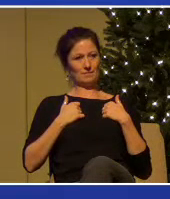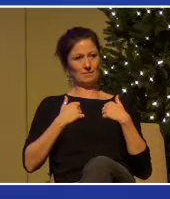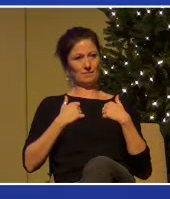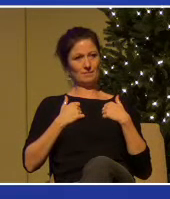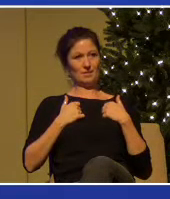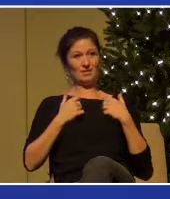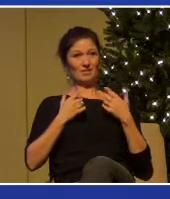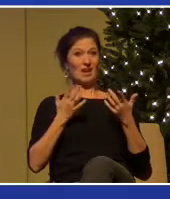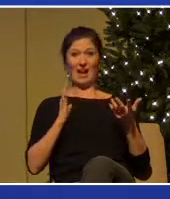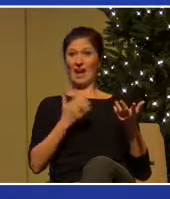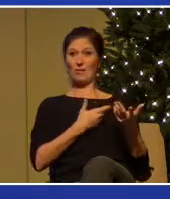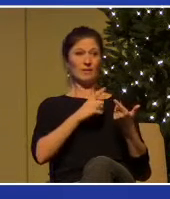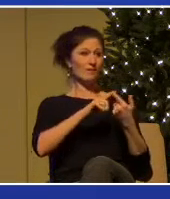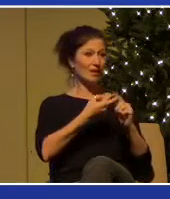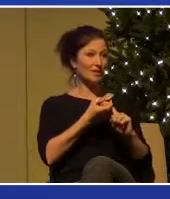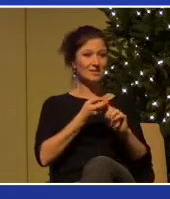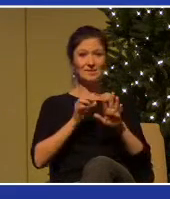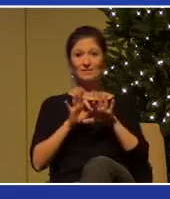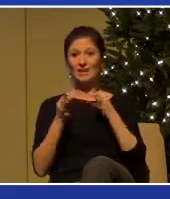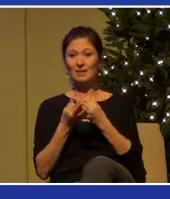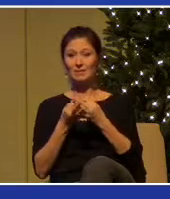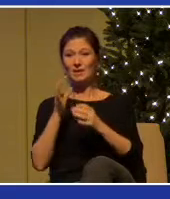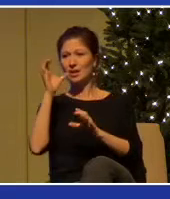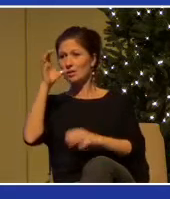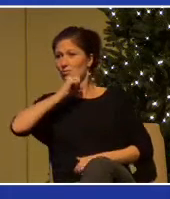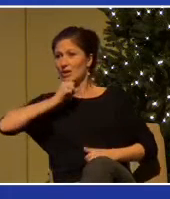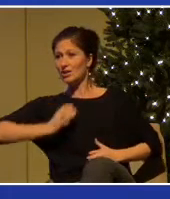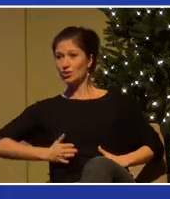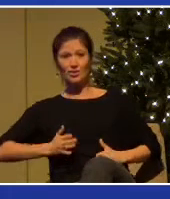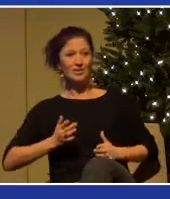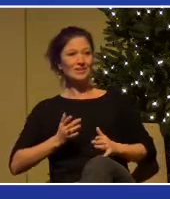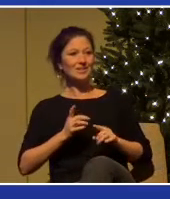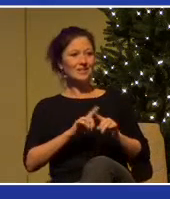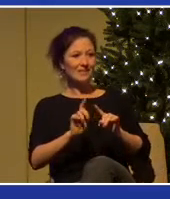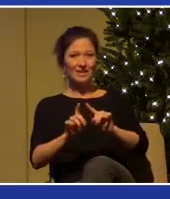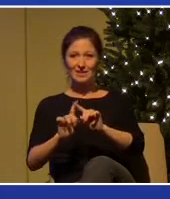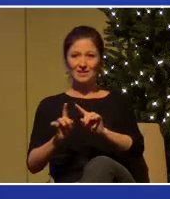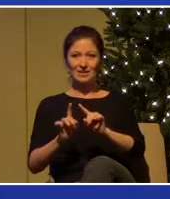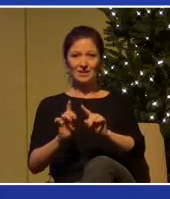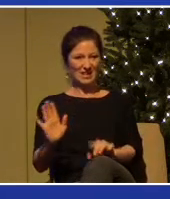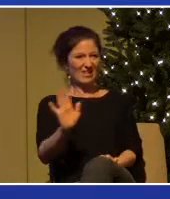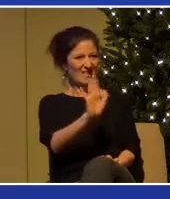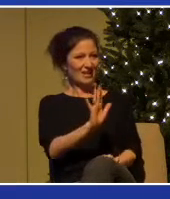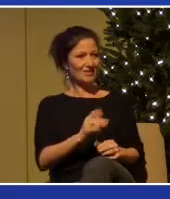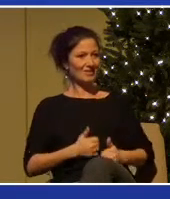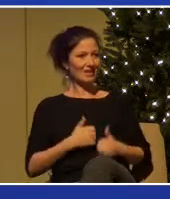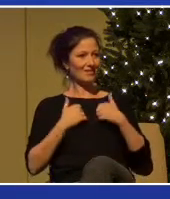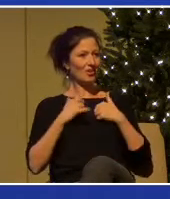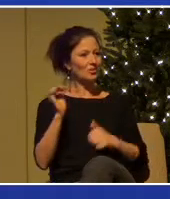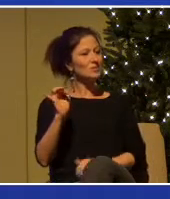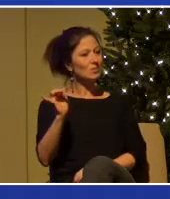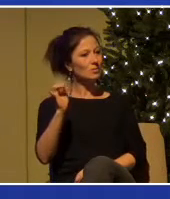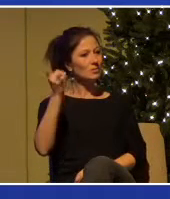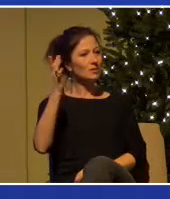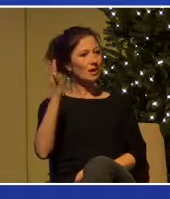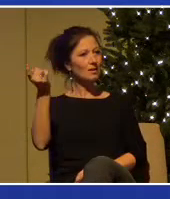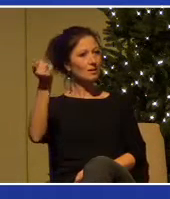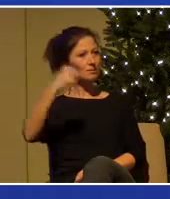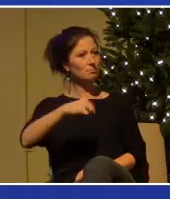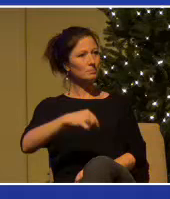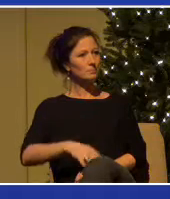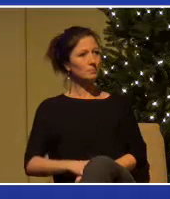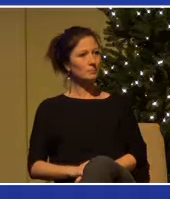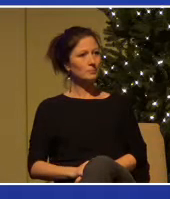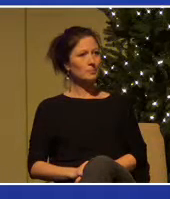people we know and love, and even those we don't know and love. He is the God who comes. And he comes to us